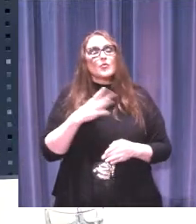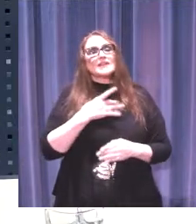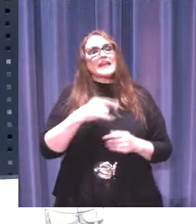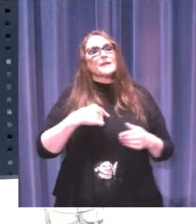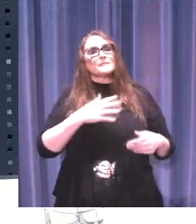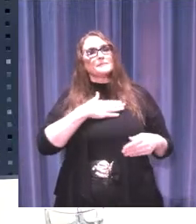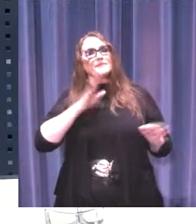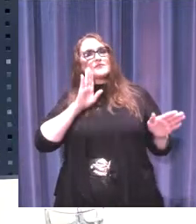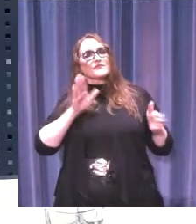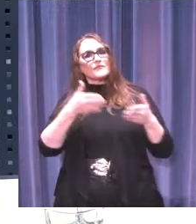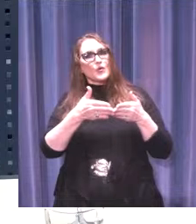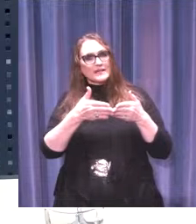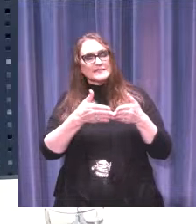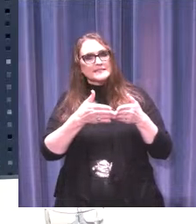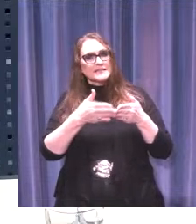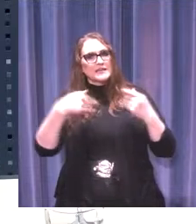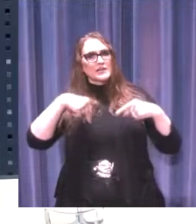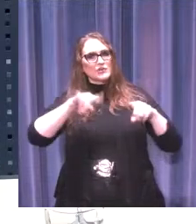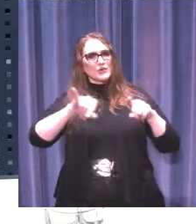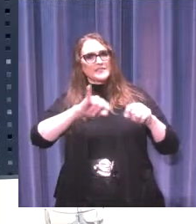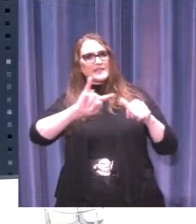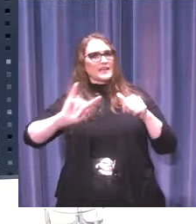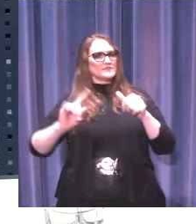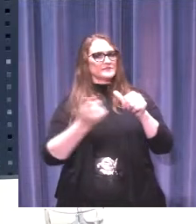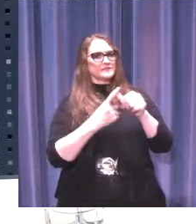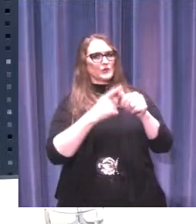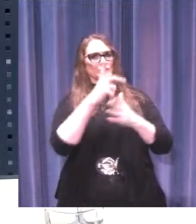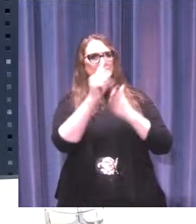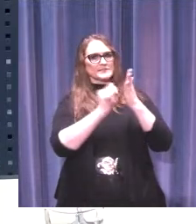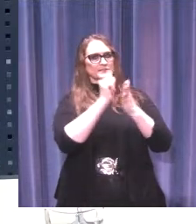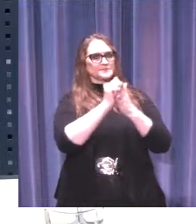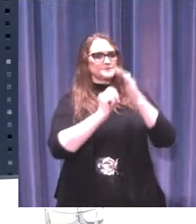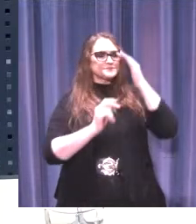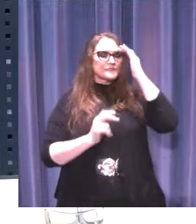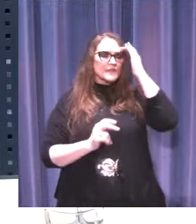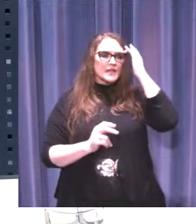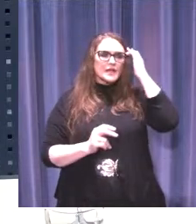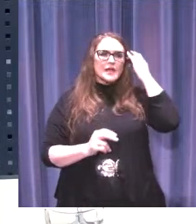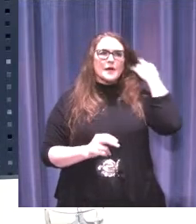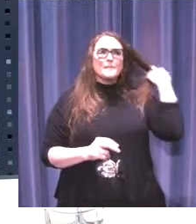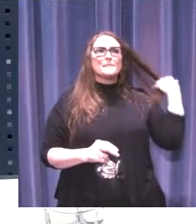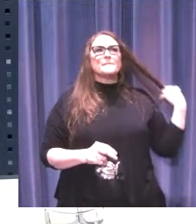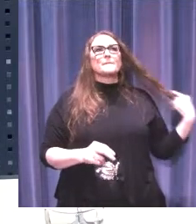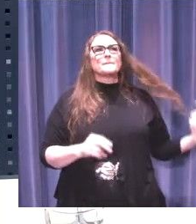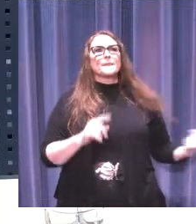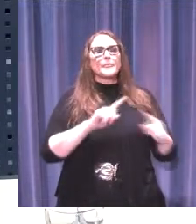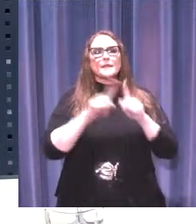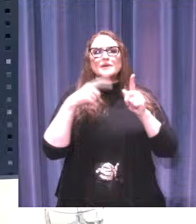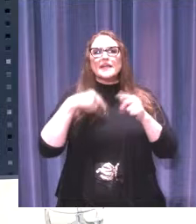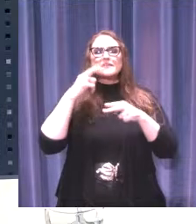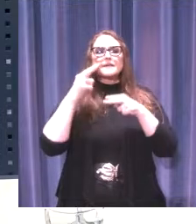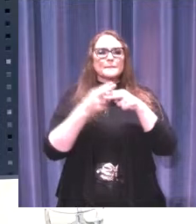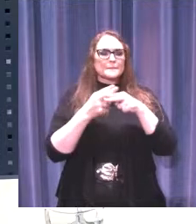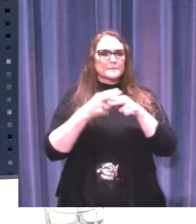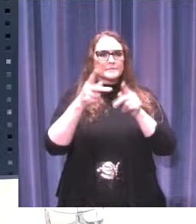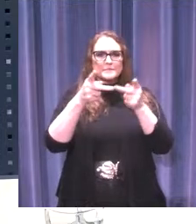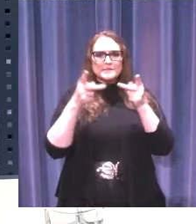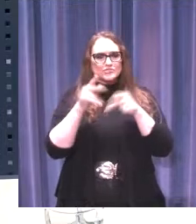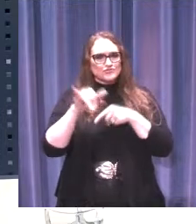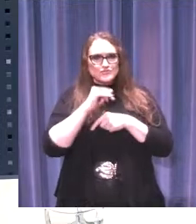focus on in for that initial period of time. But I think the interim position should look